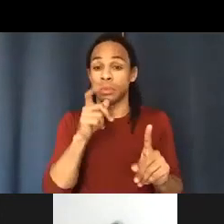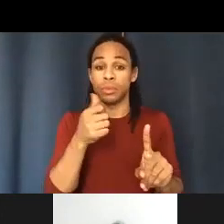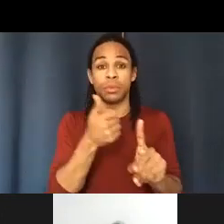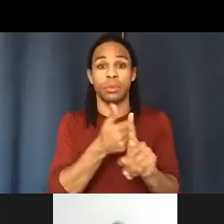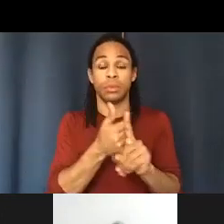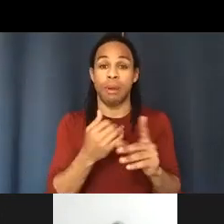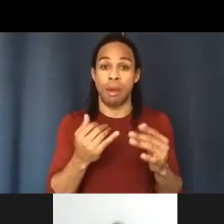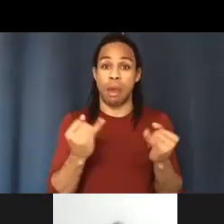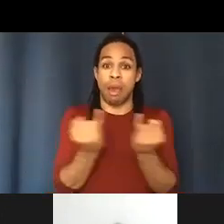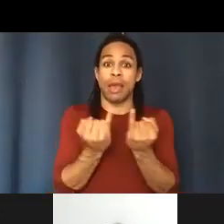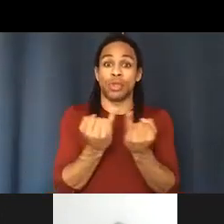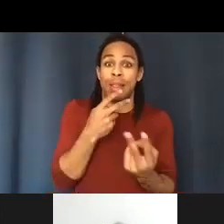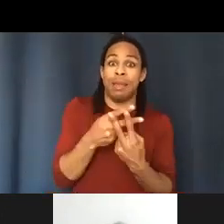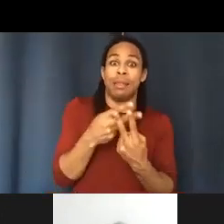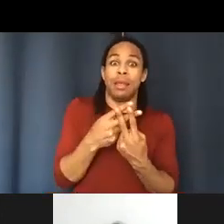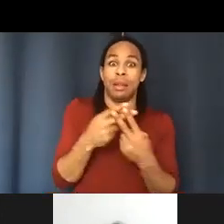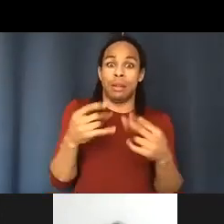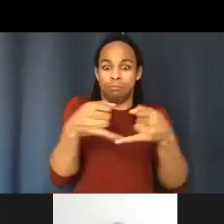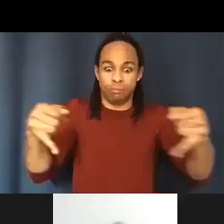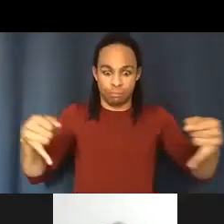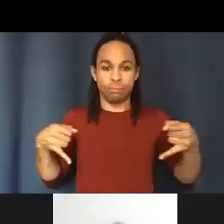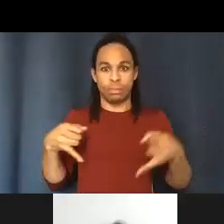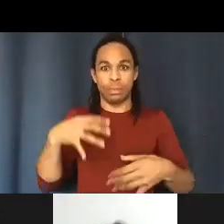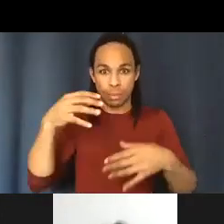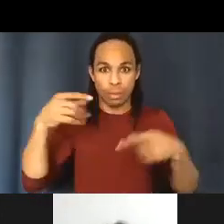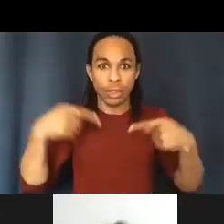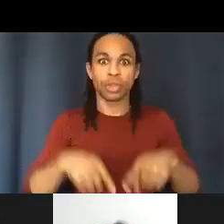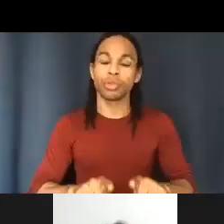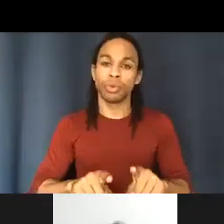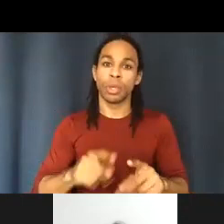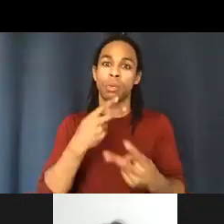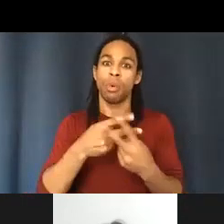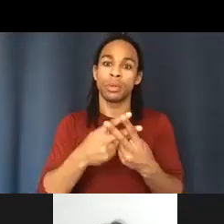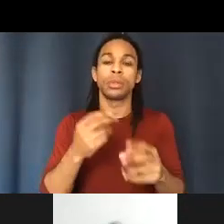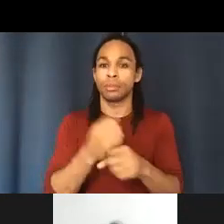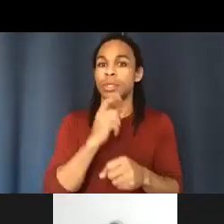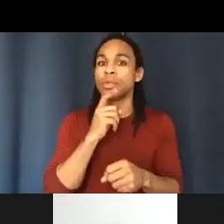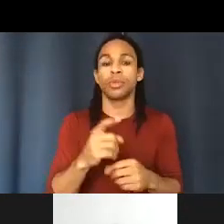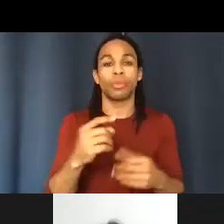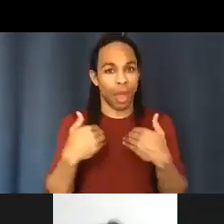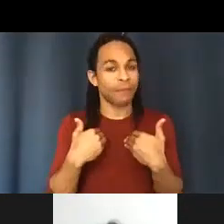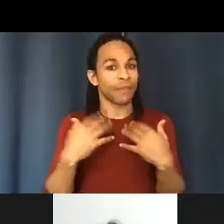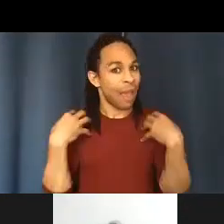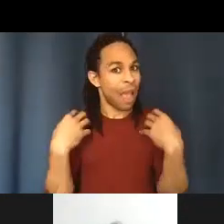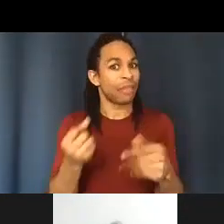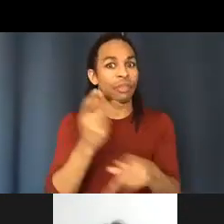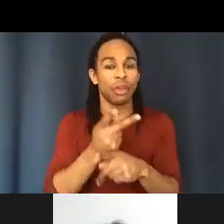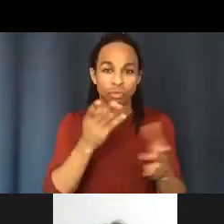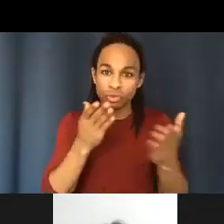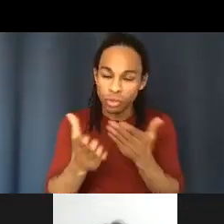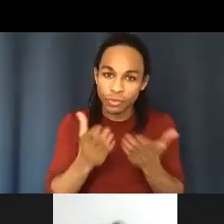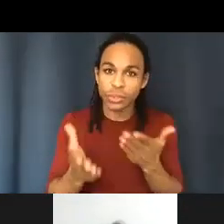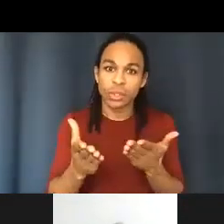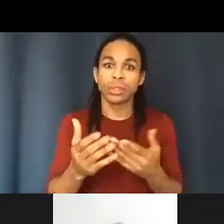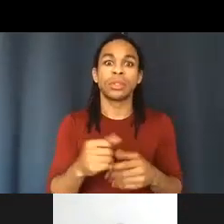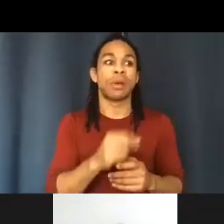that it's very important to talk about safety and, our public spaces, including hospitals and all these facilities, also